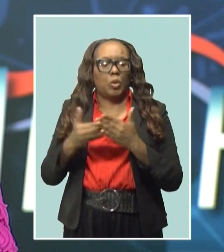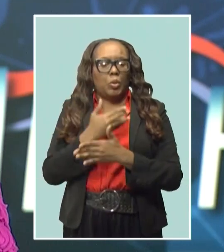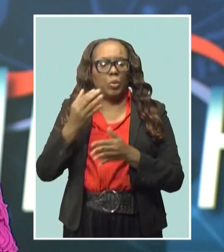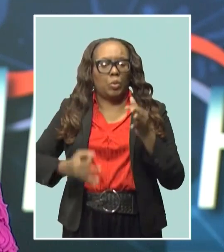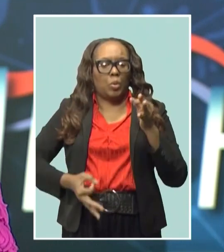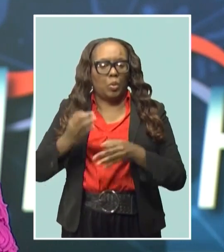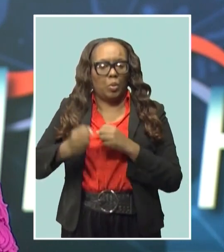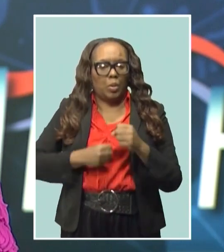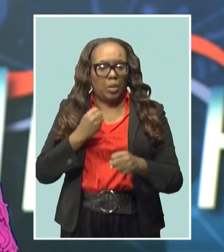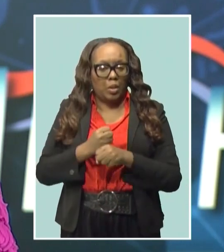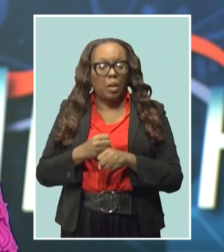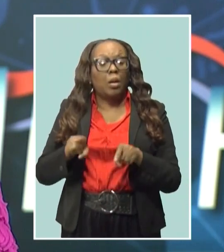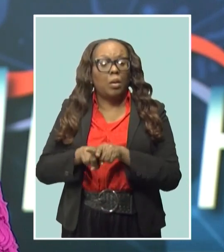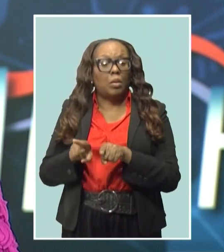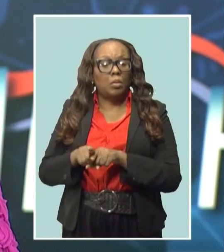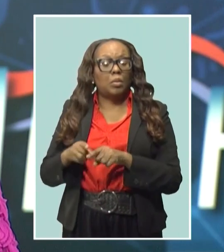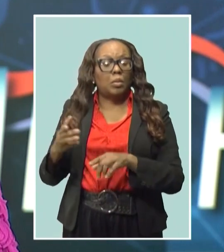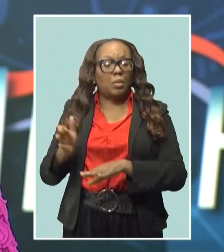the cards.